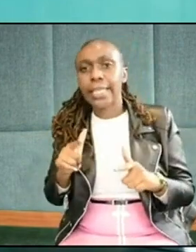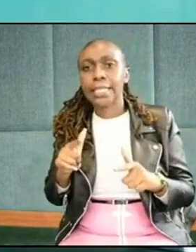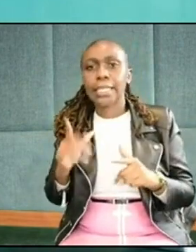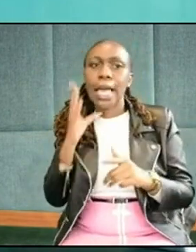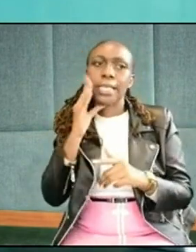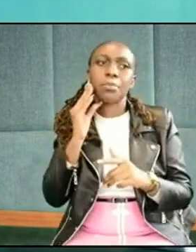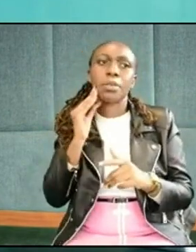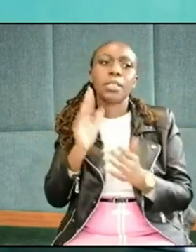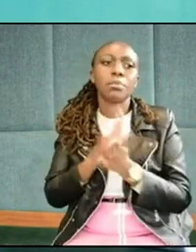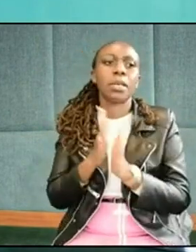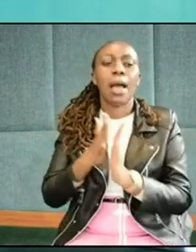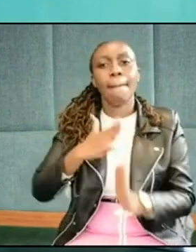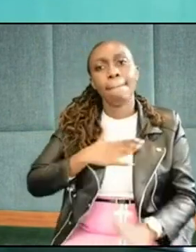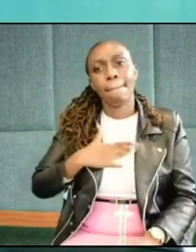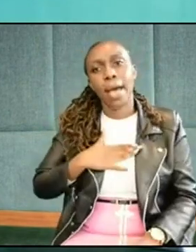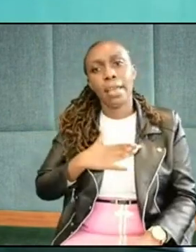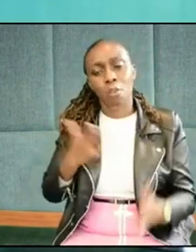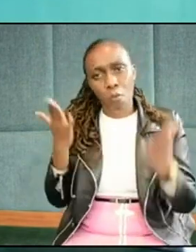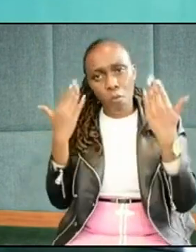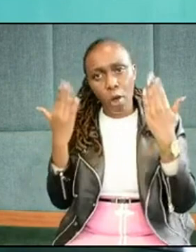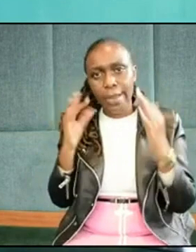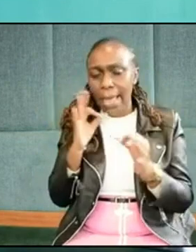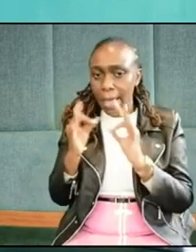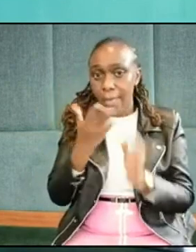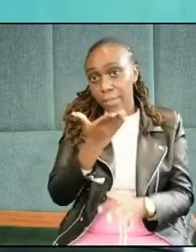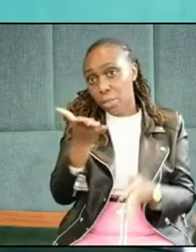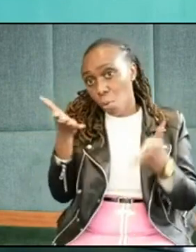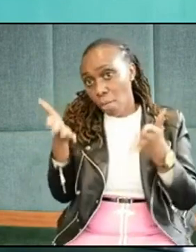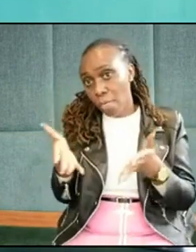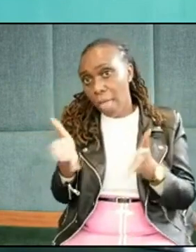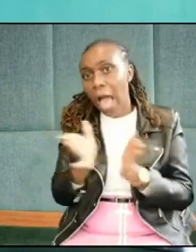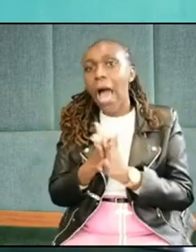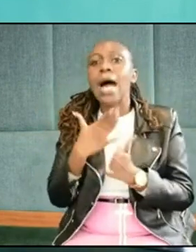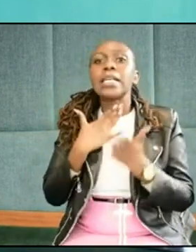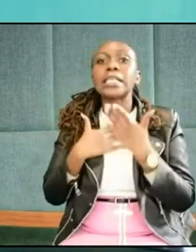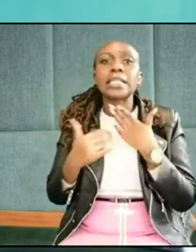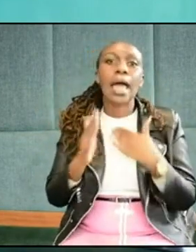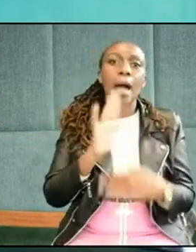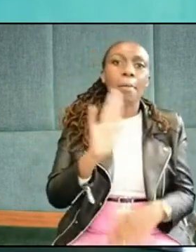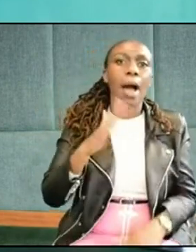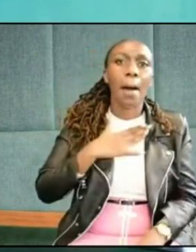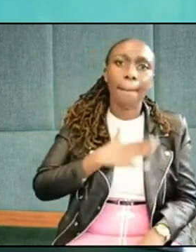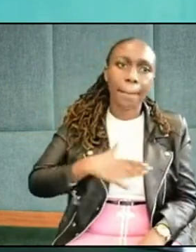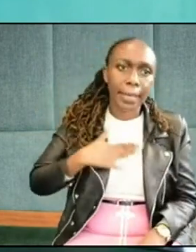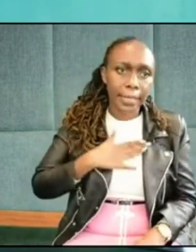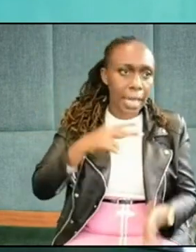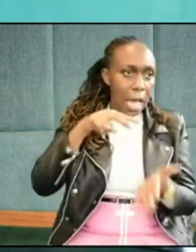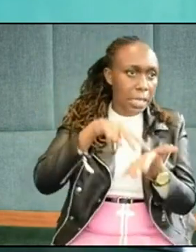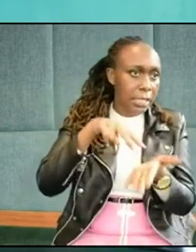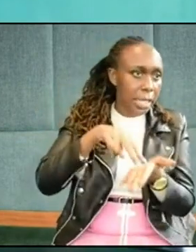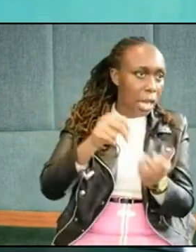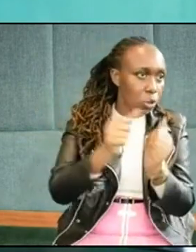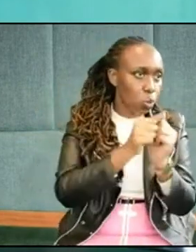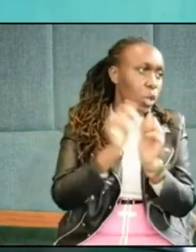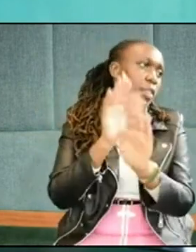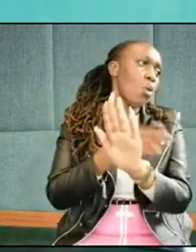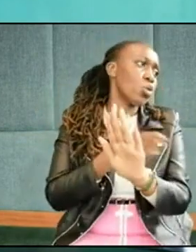you each and every day of my life. If you are here this morning and that's your desire, please stand with me as we sing this